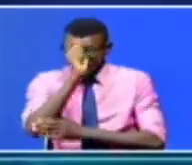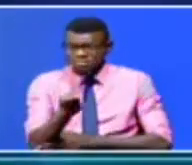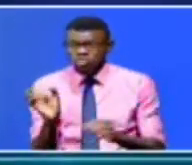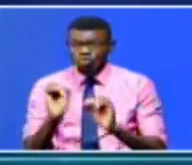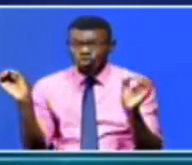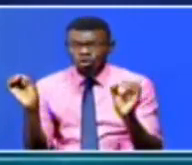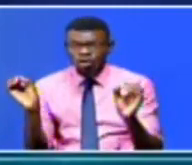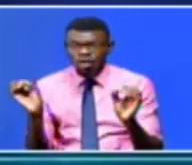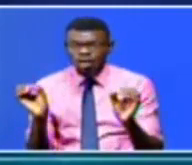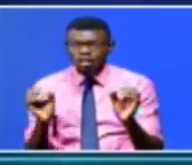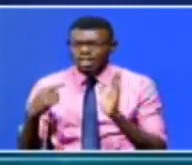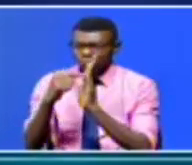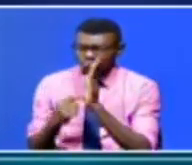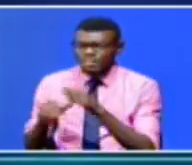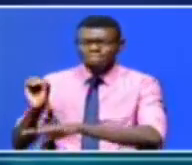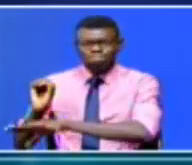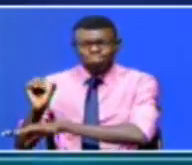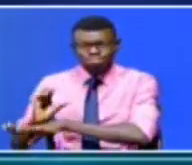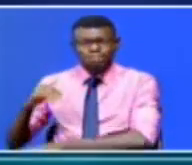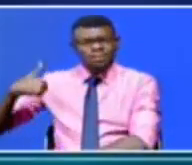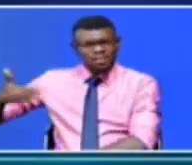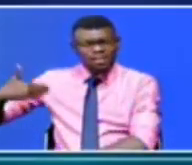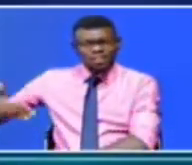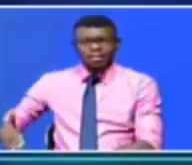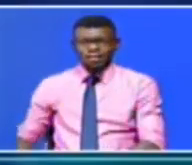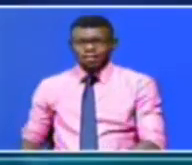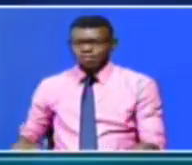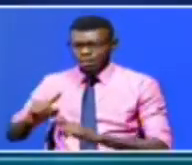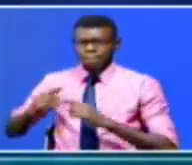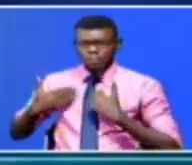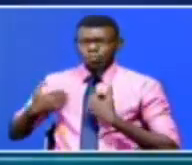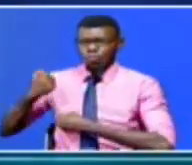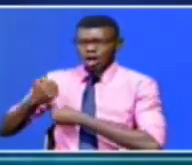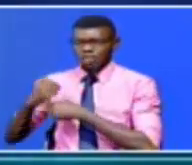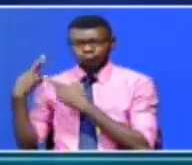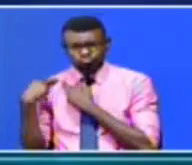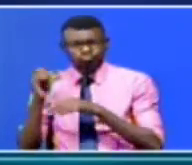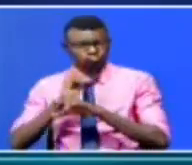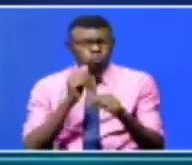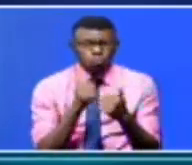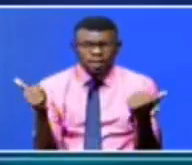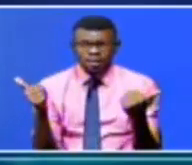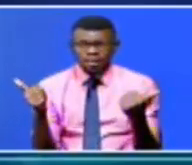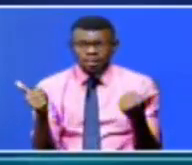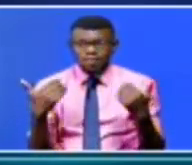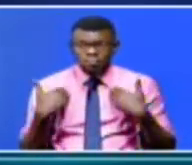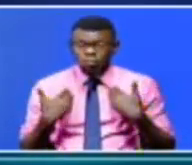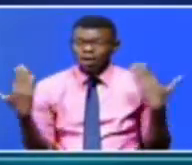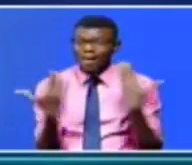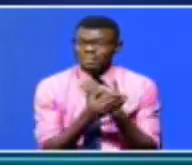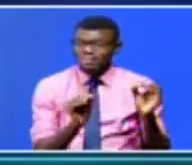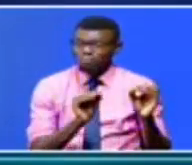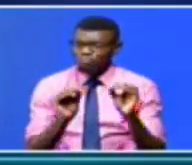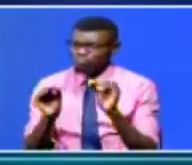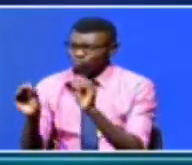yale ambayo tunaelezwa na wale ambao wanahusika. Curfew directive, on the other hand, has witnessed raw